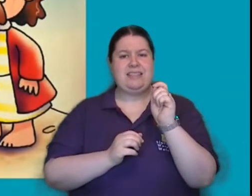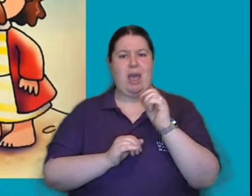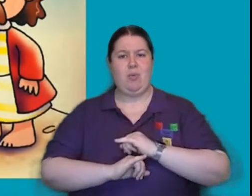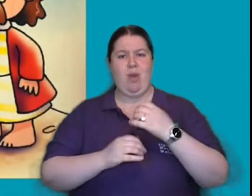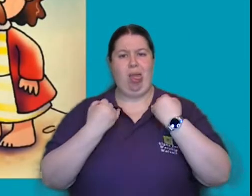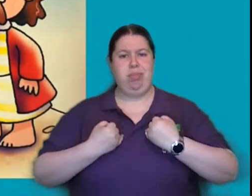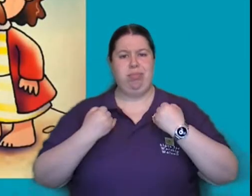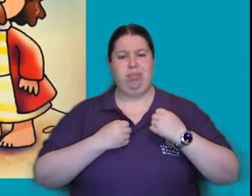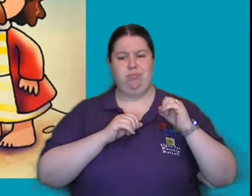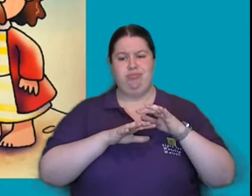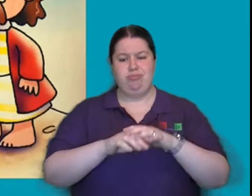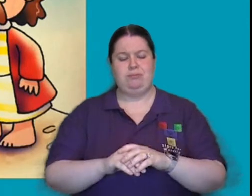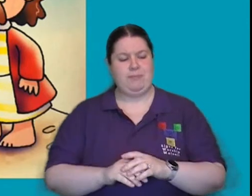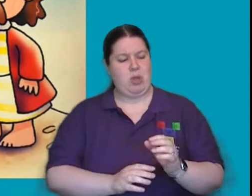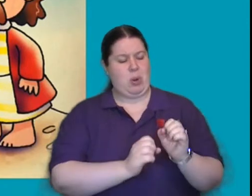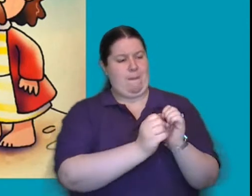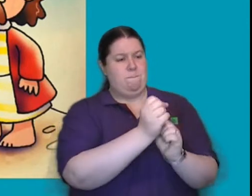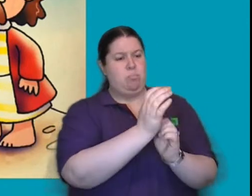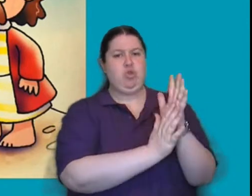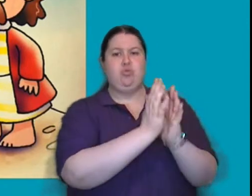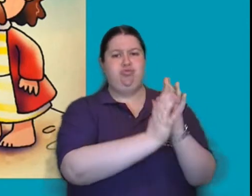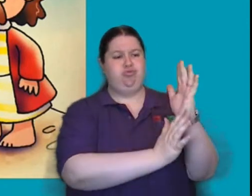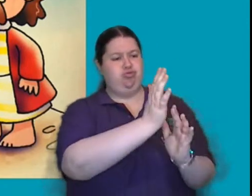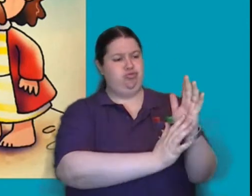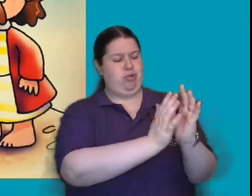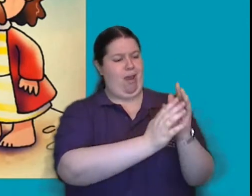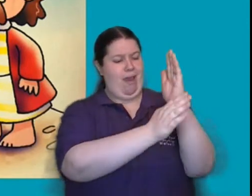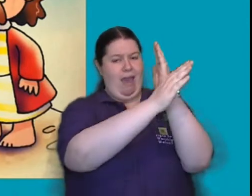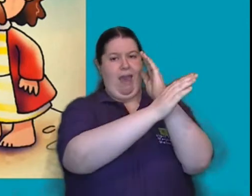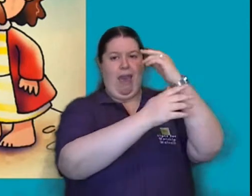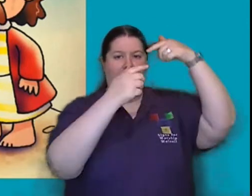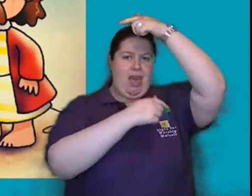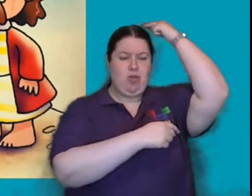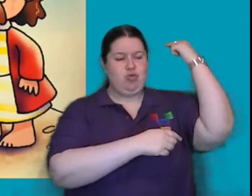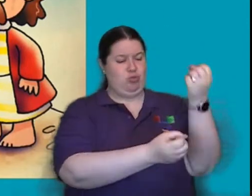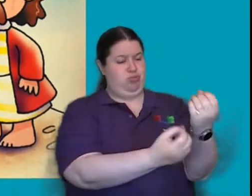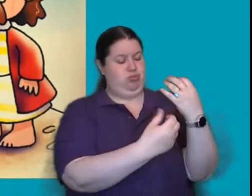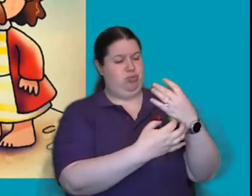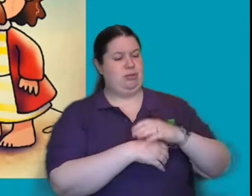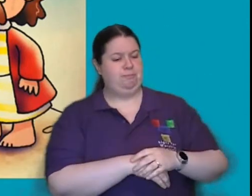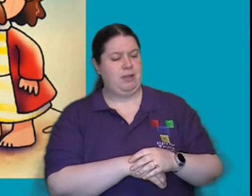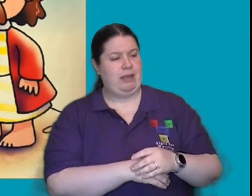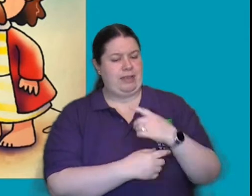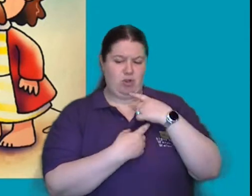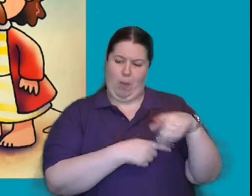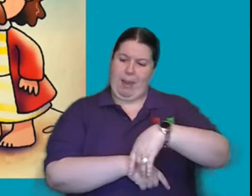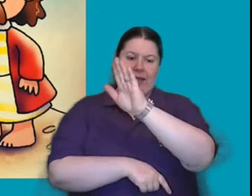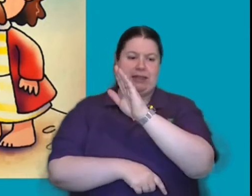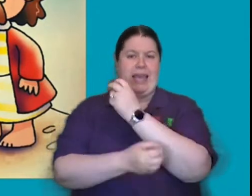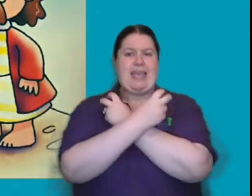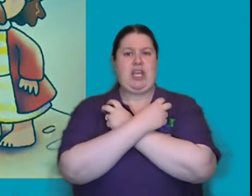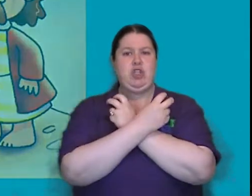An angel spoke to Moses from the burning bush and said, God says, return to Egypt and tell Pharaoh the king to let